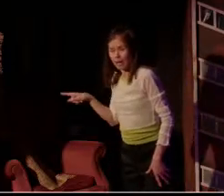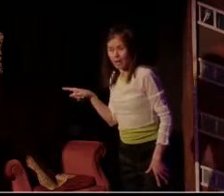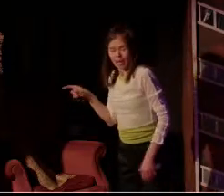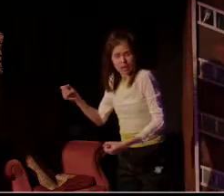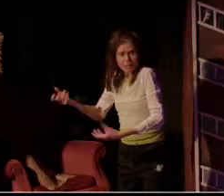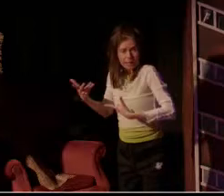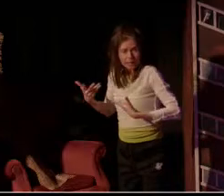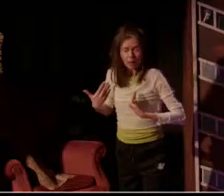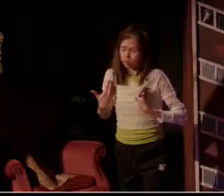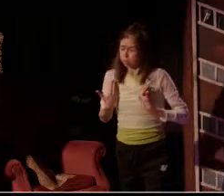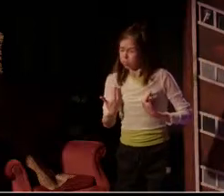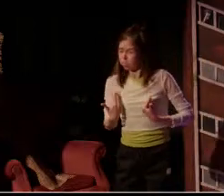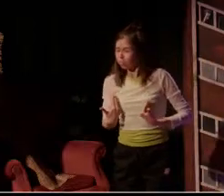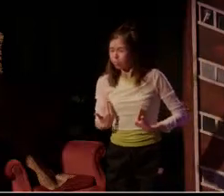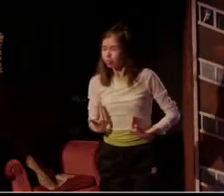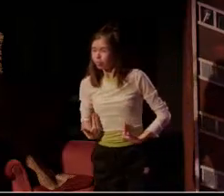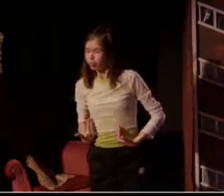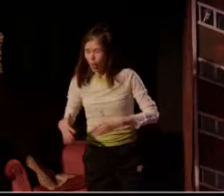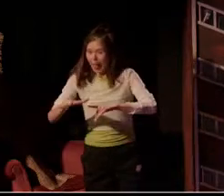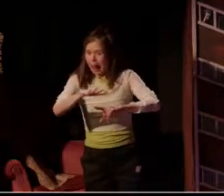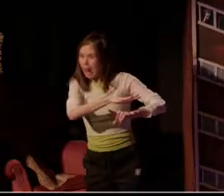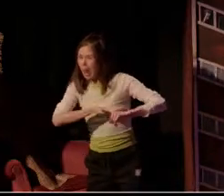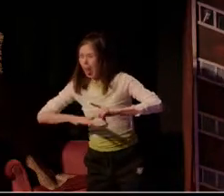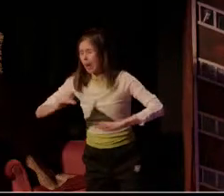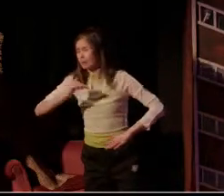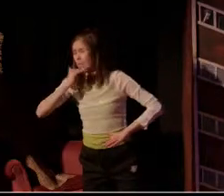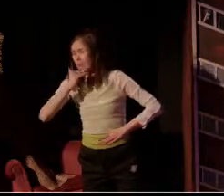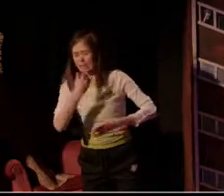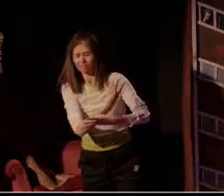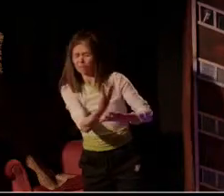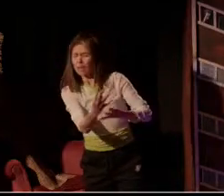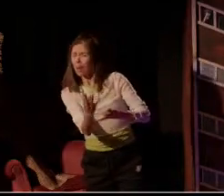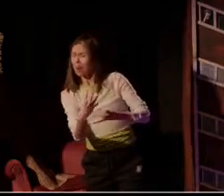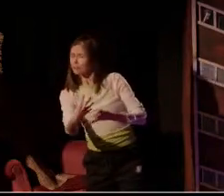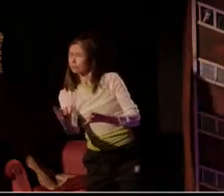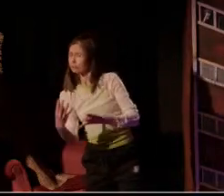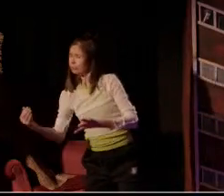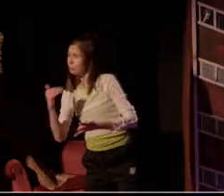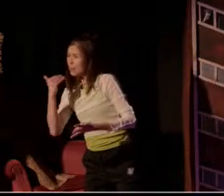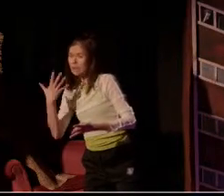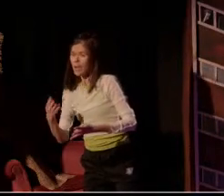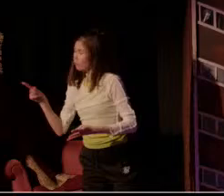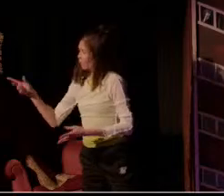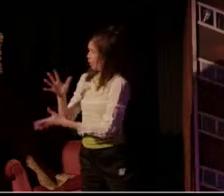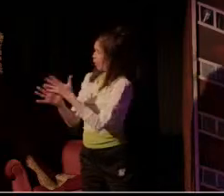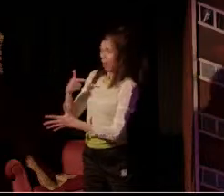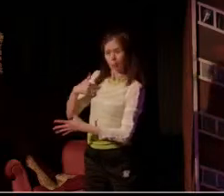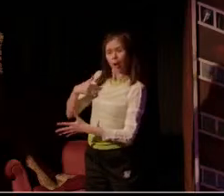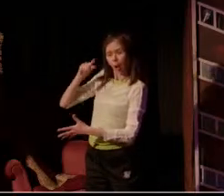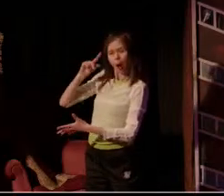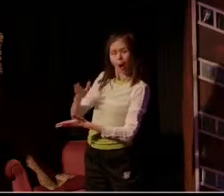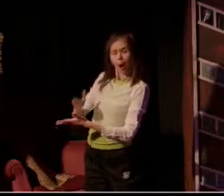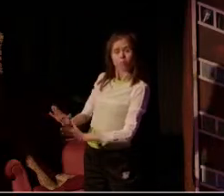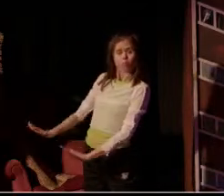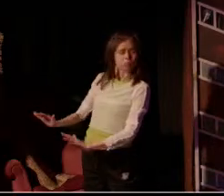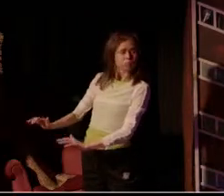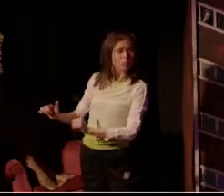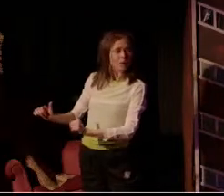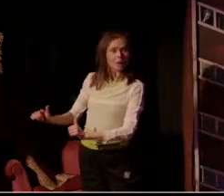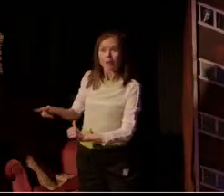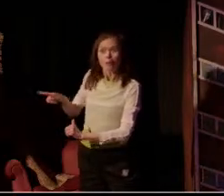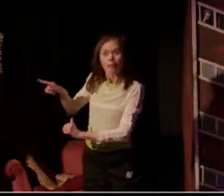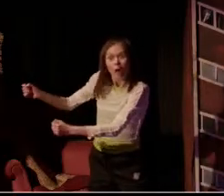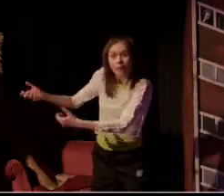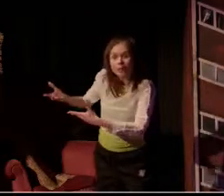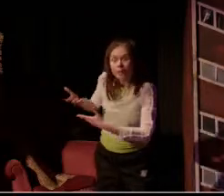count this true only from his report, but I believe it. He seems in earnest. Says he loves